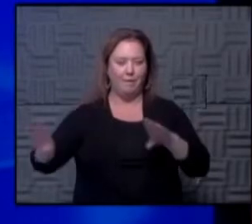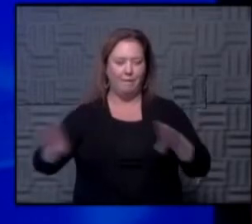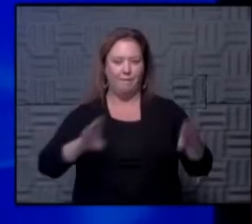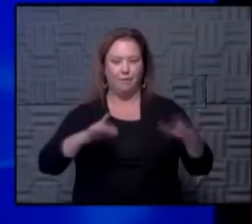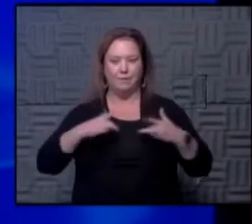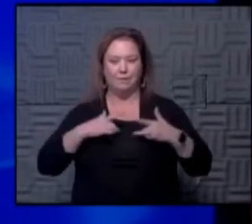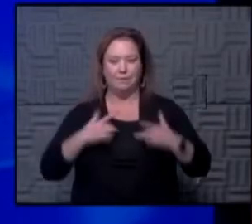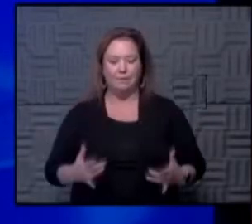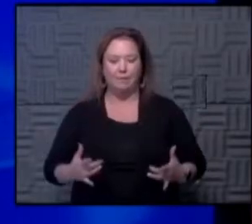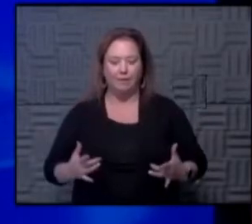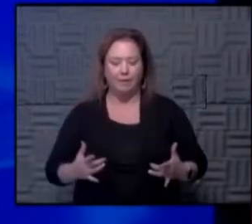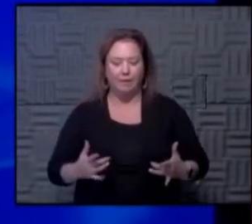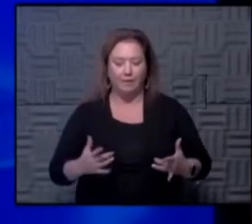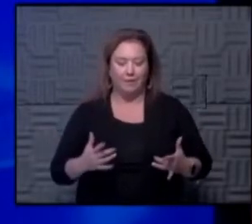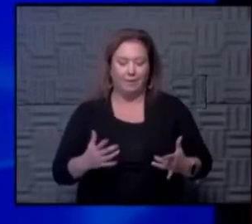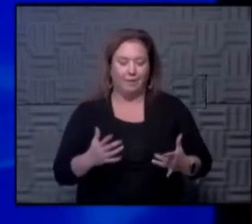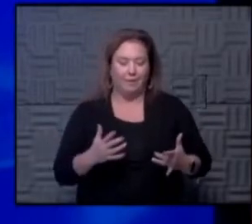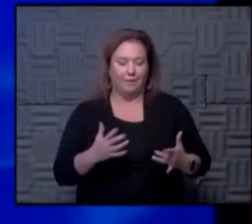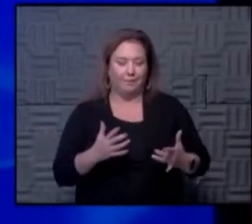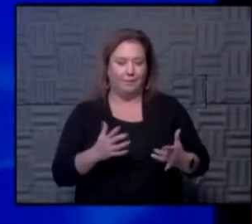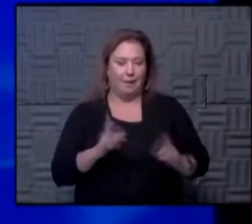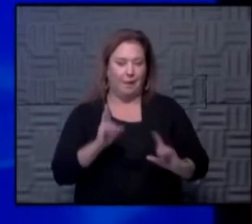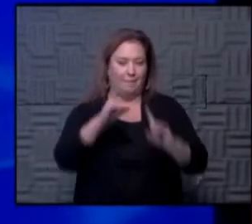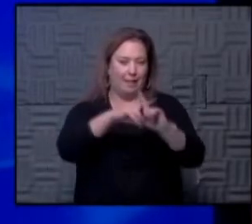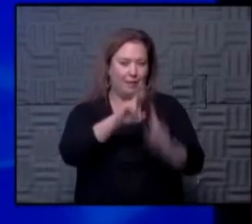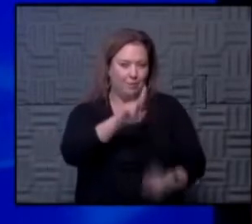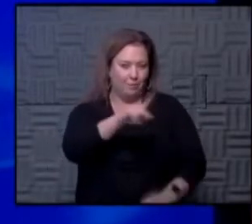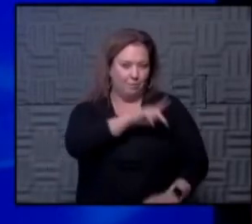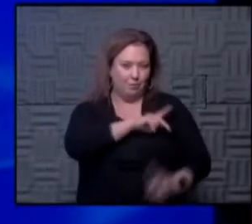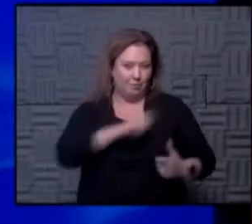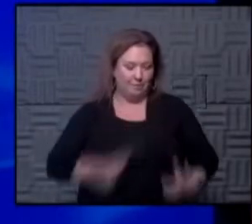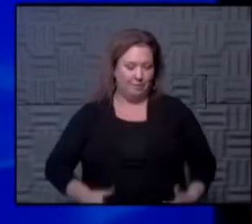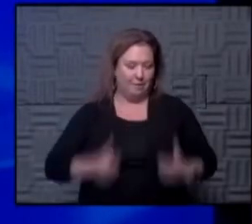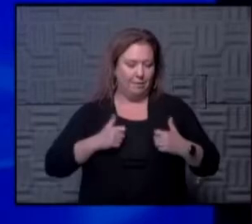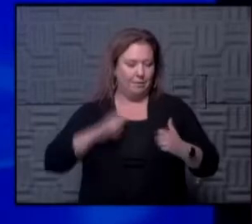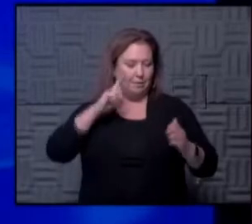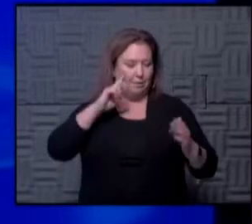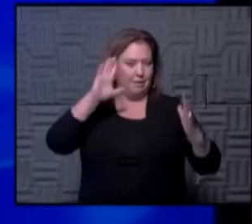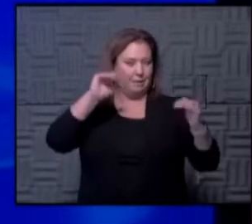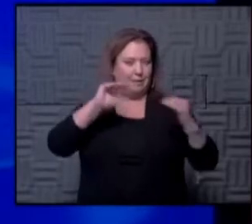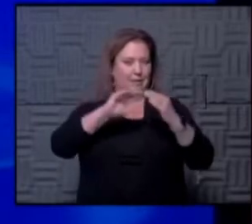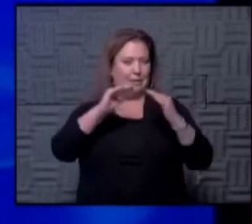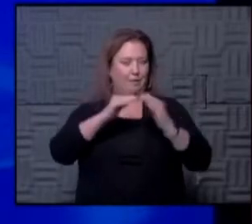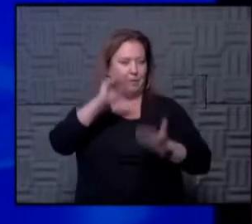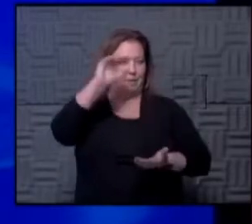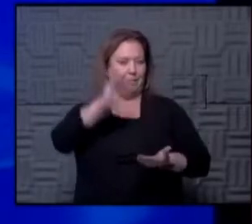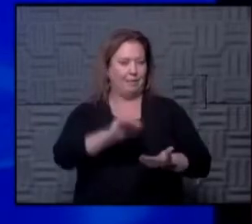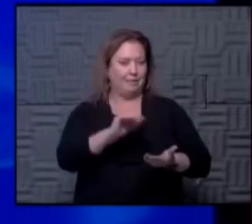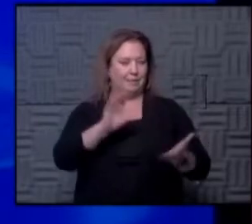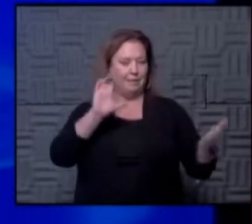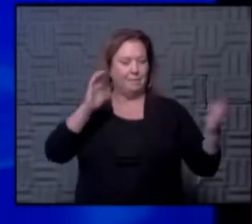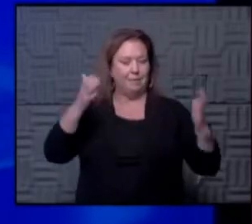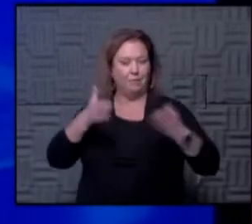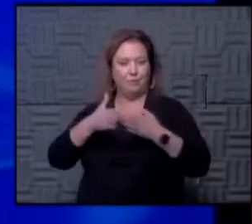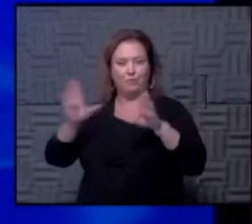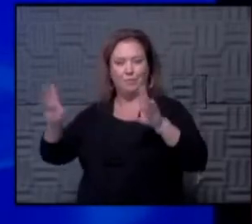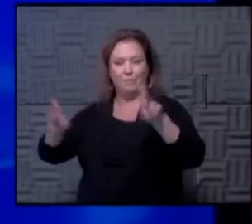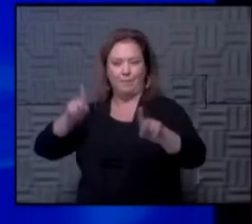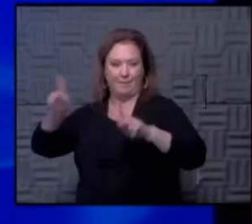do tend to spill over into their personal lives. So we would expect to see that number being a little less than the general population,